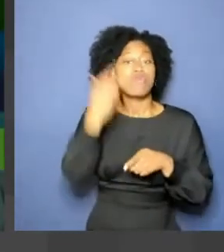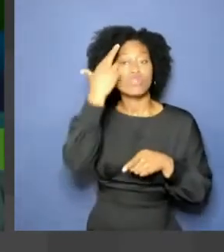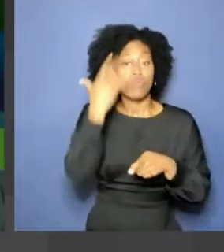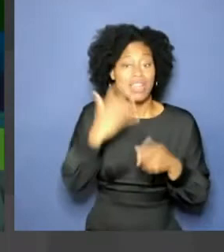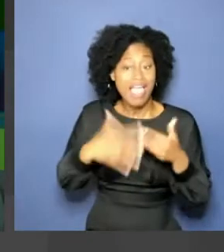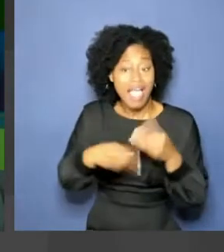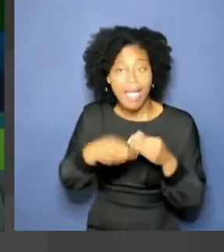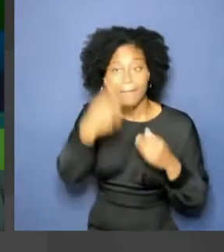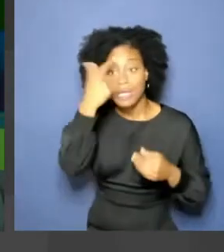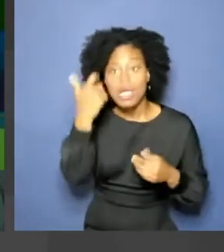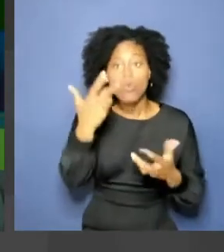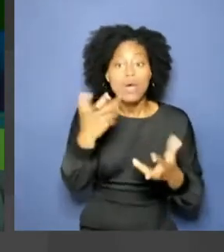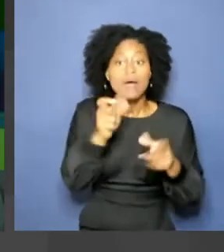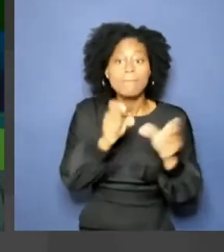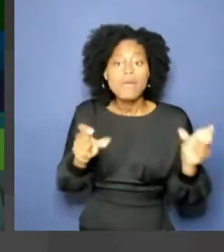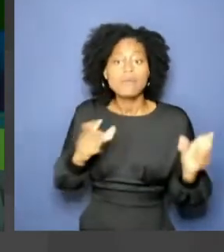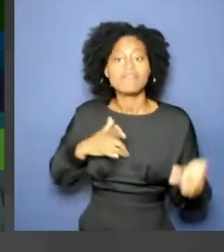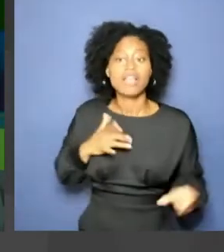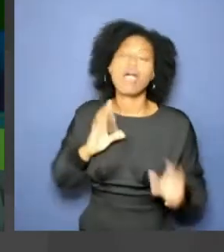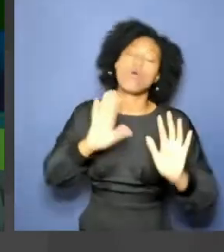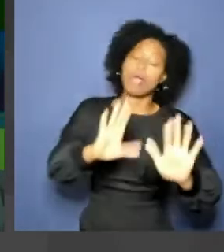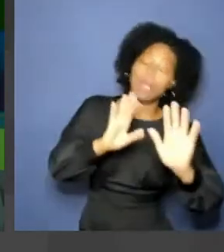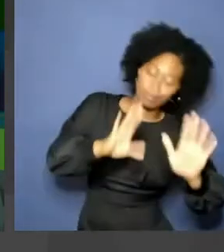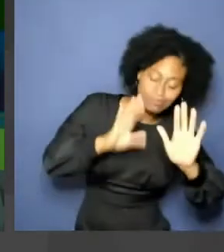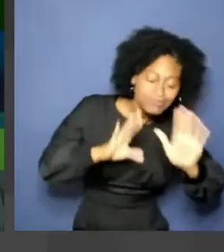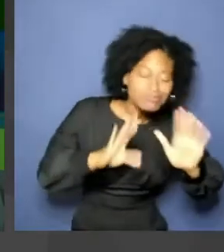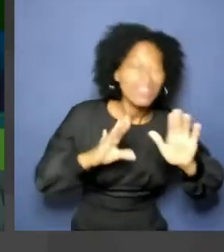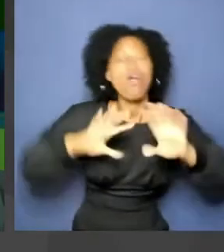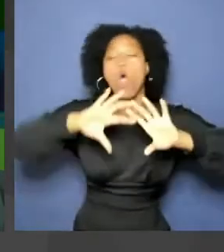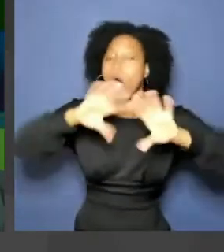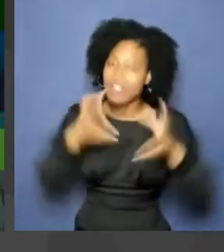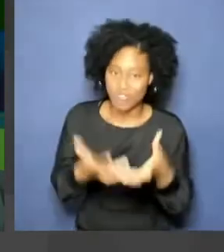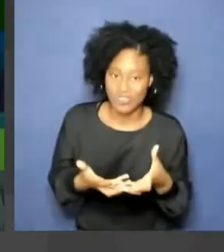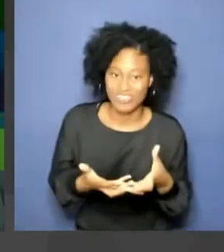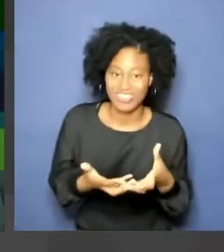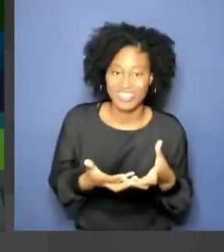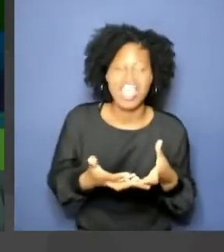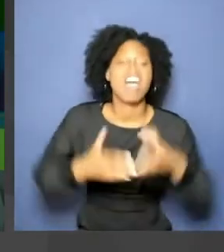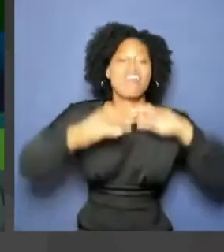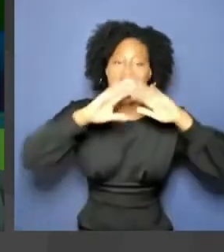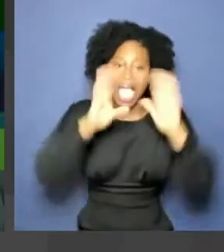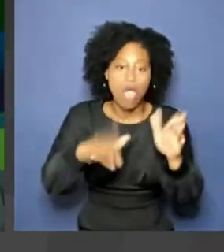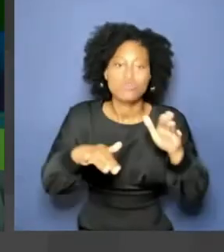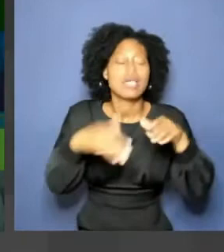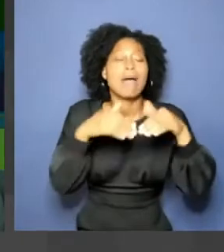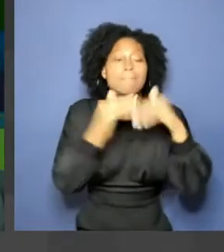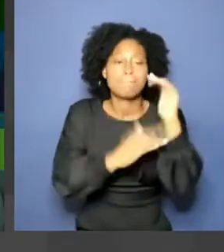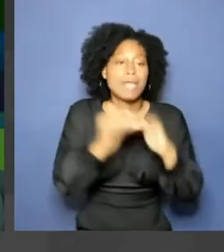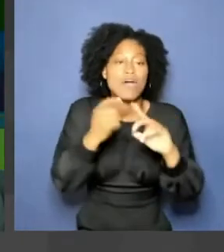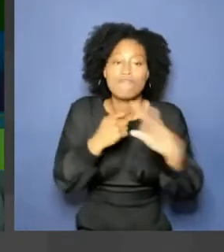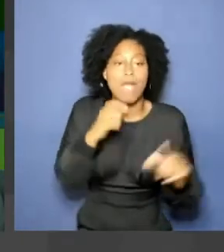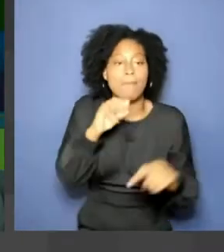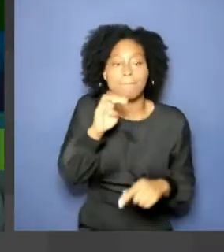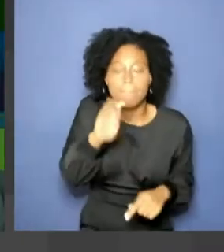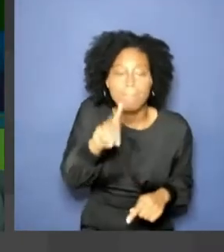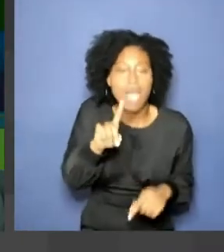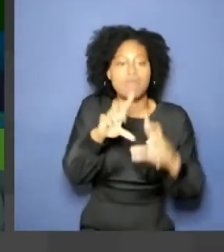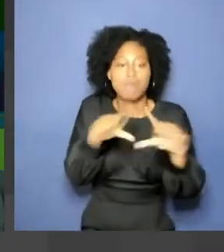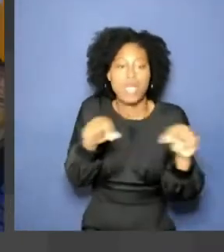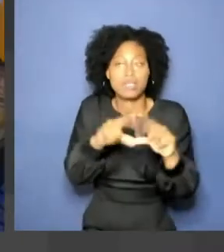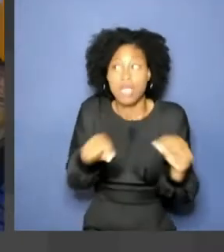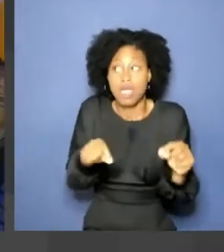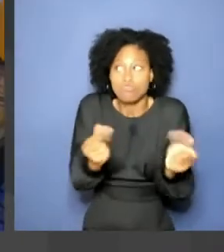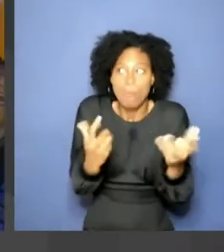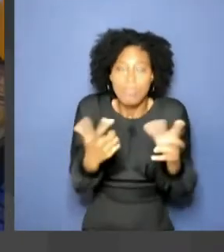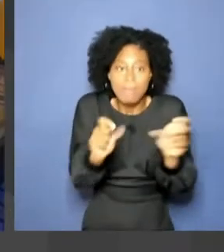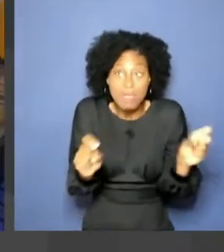wanted people to feel like all around the world, there are houses built out of mud bricks. So many people around the world have houses, buildings using mud bricks. And I